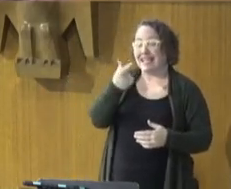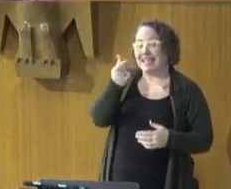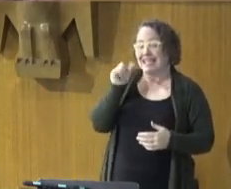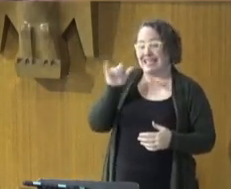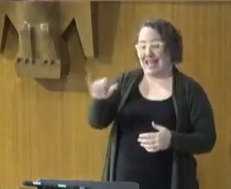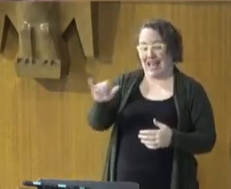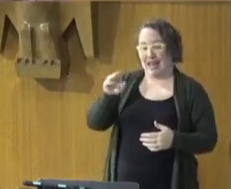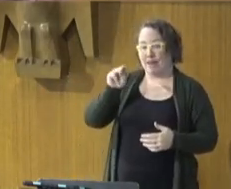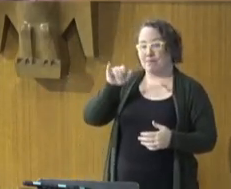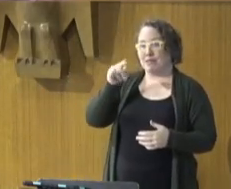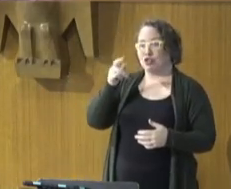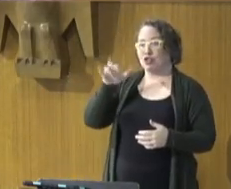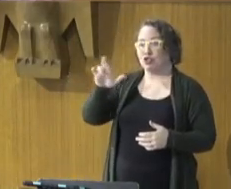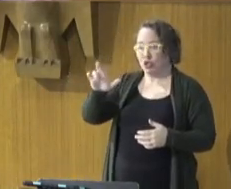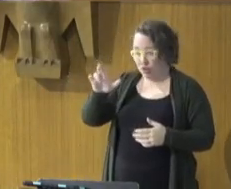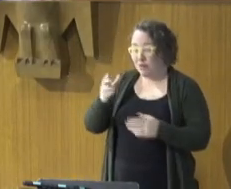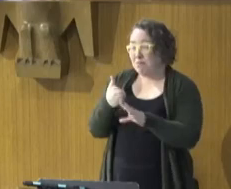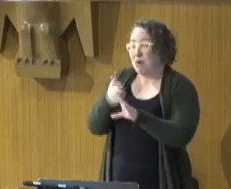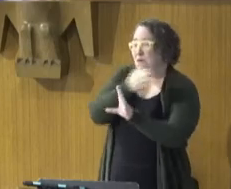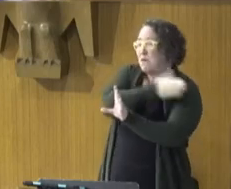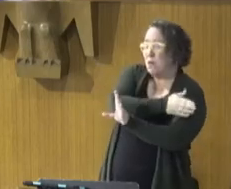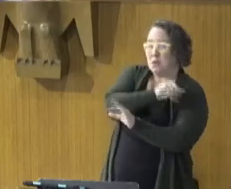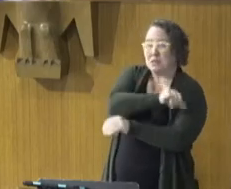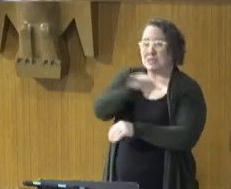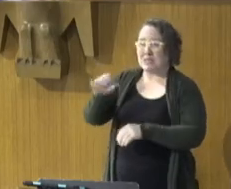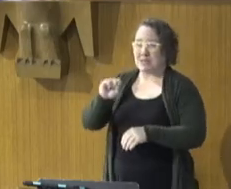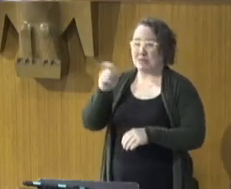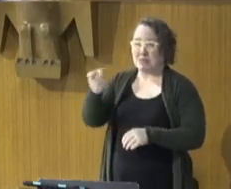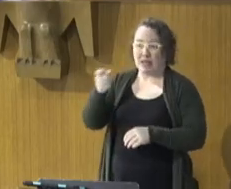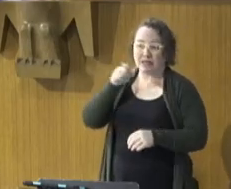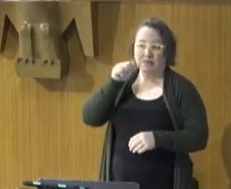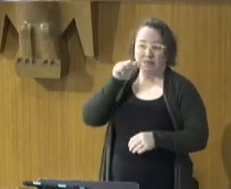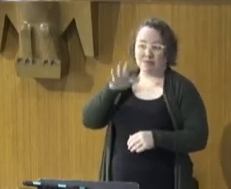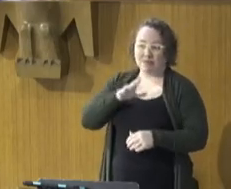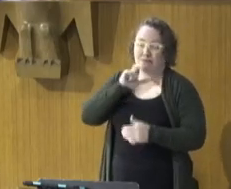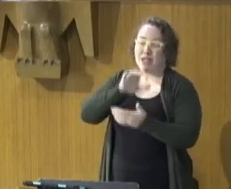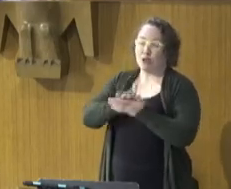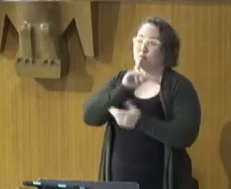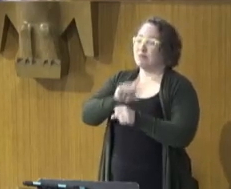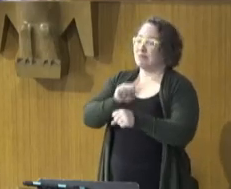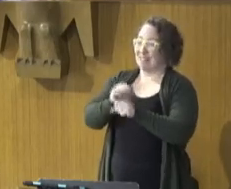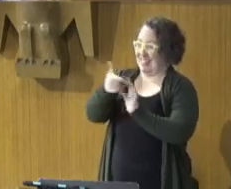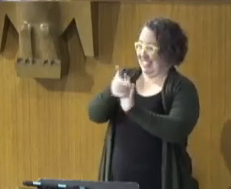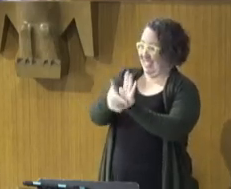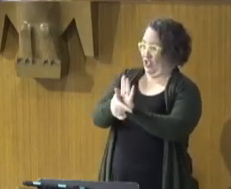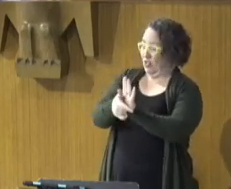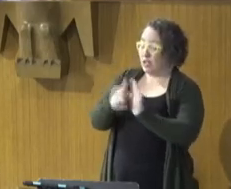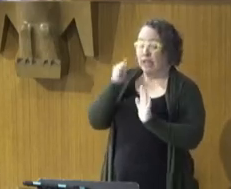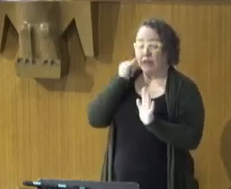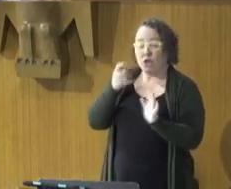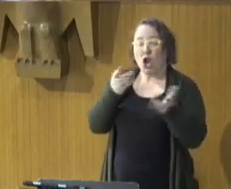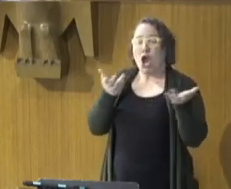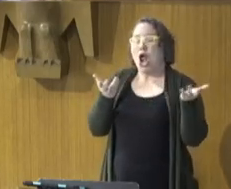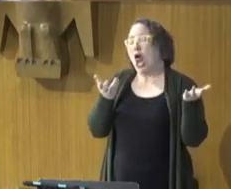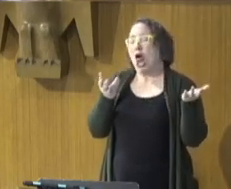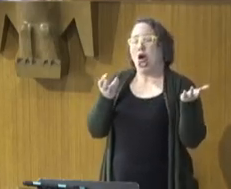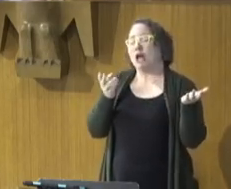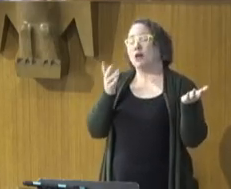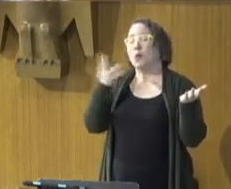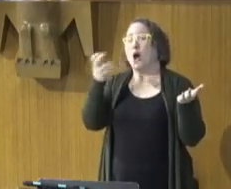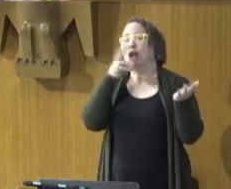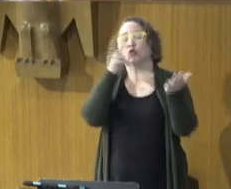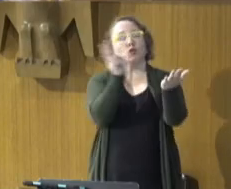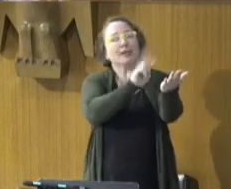long before same-sex marriage was legalized. If you're ever procrastinating by reading random Wikipedia articles,